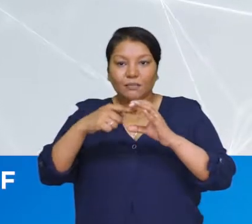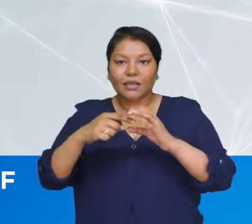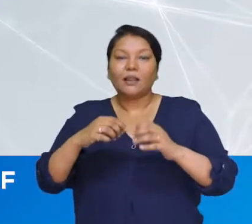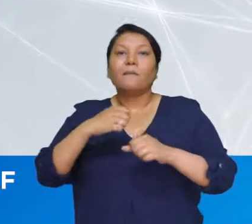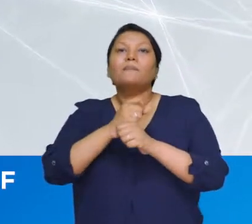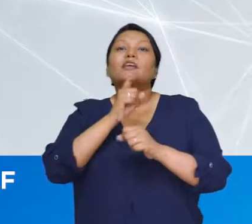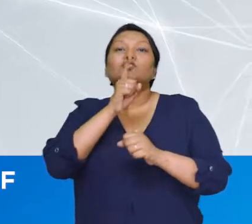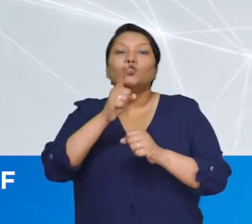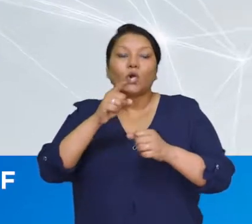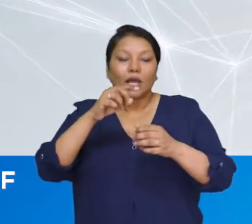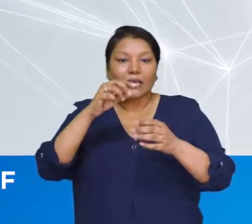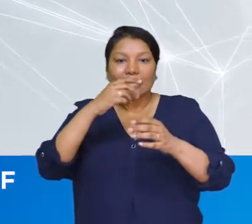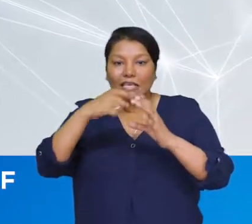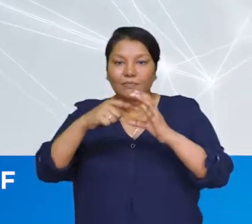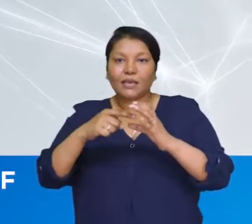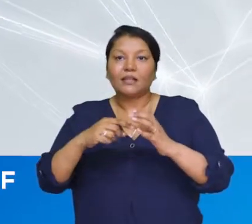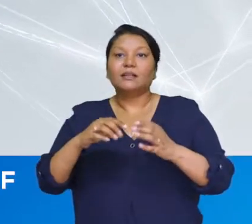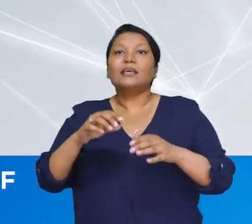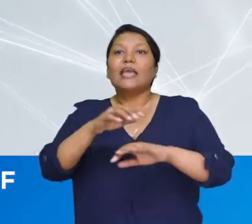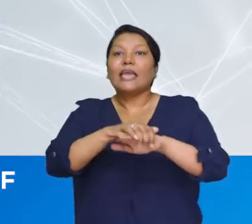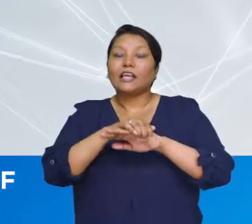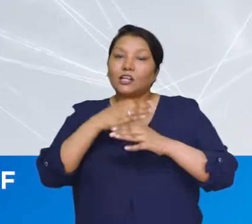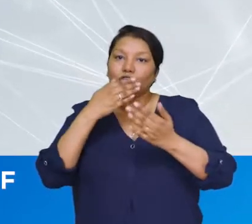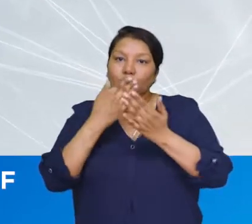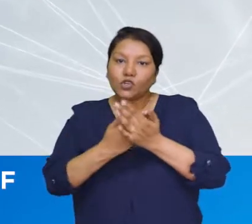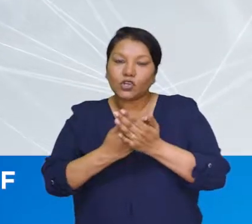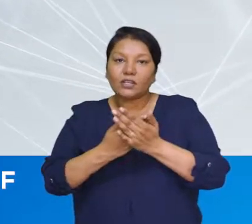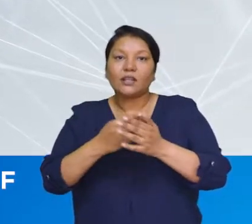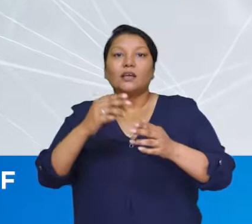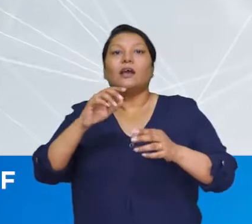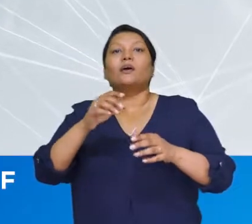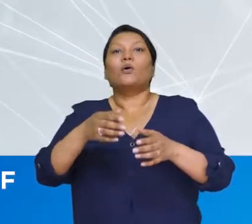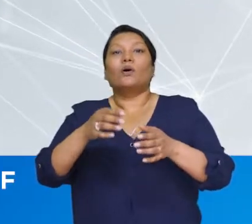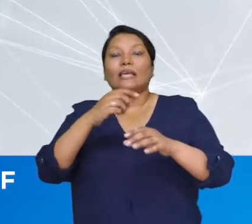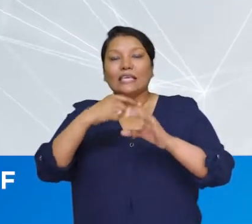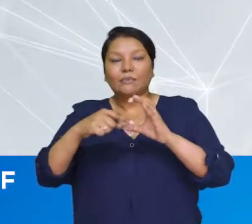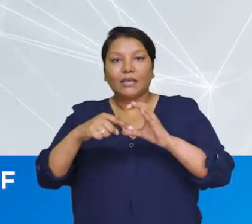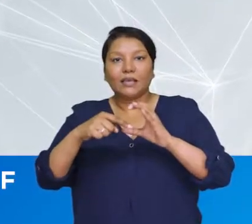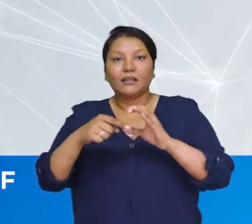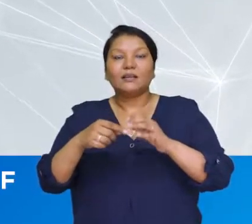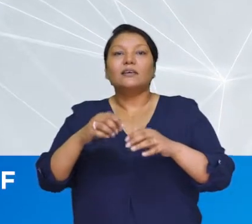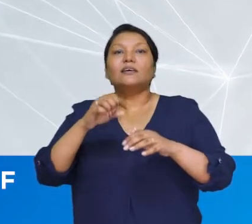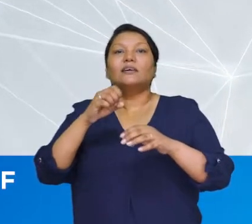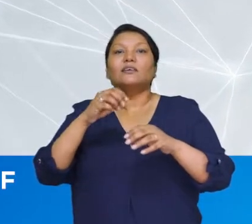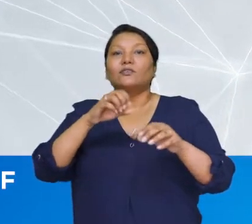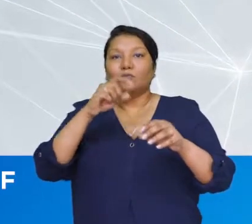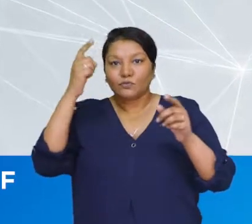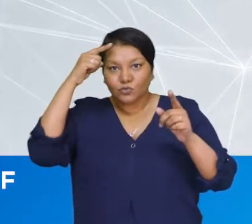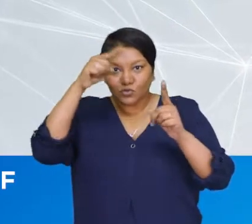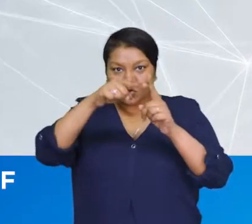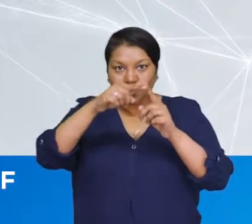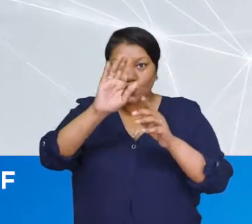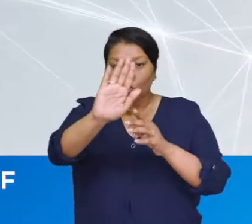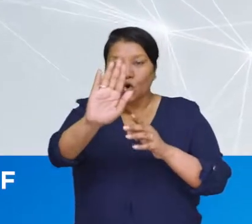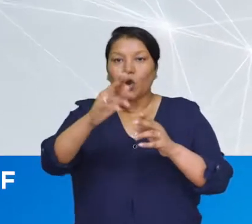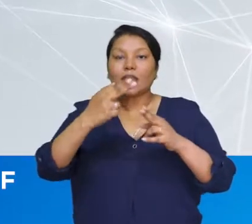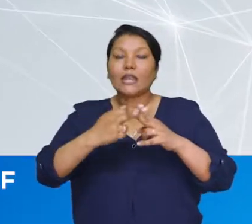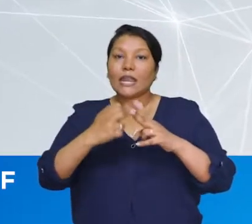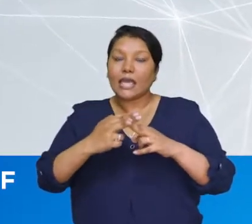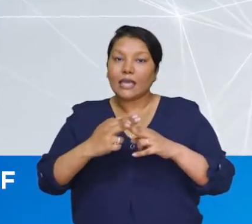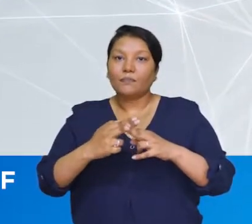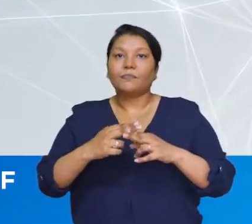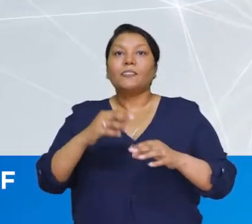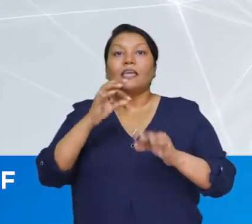well with proper grammar and they address you by name. If it is asking you to change your password and it seems very